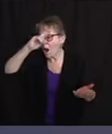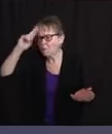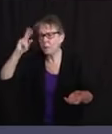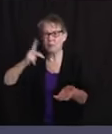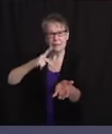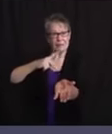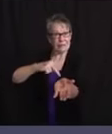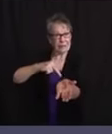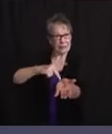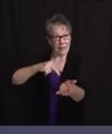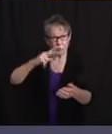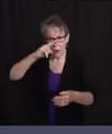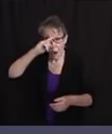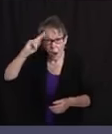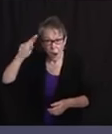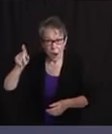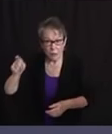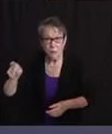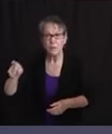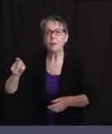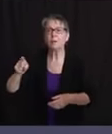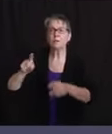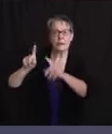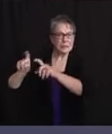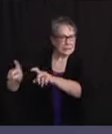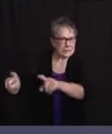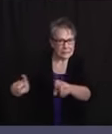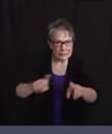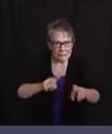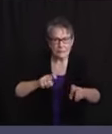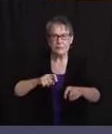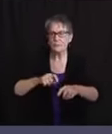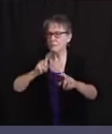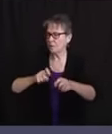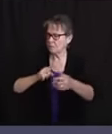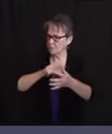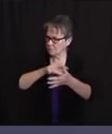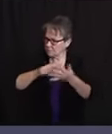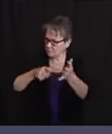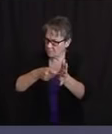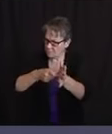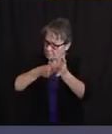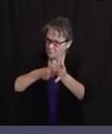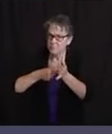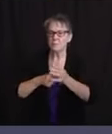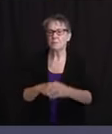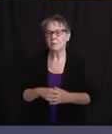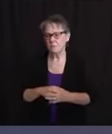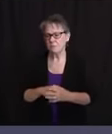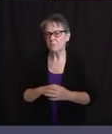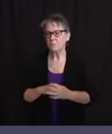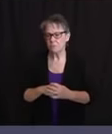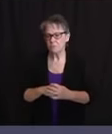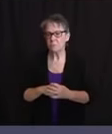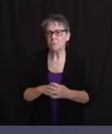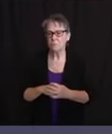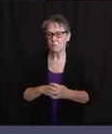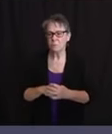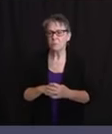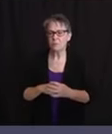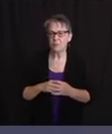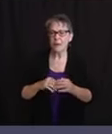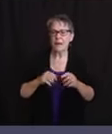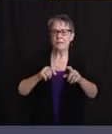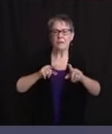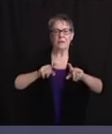453 have returned positive. Universal testing has also been completed at all of our state's veteran